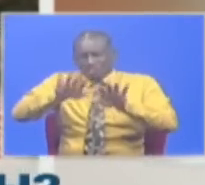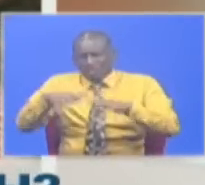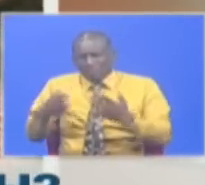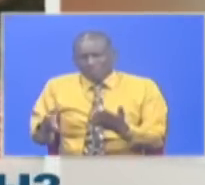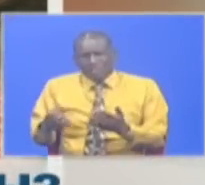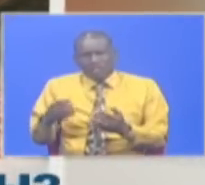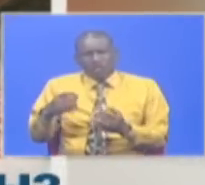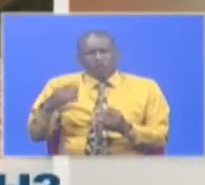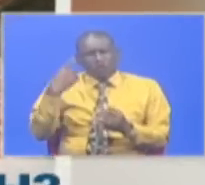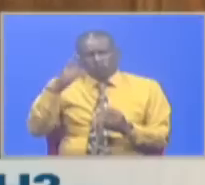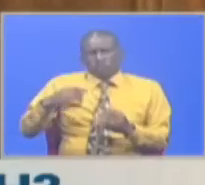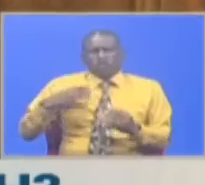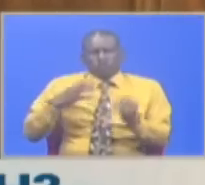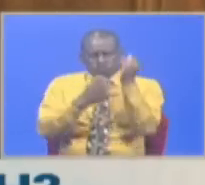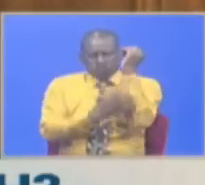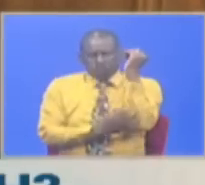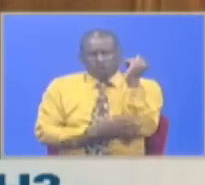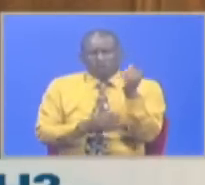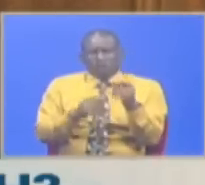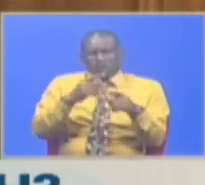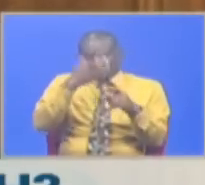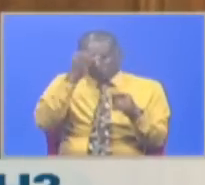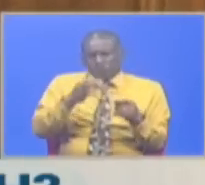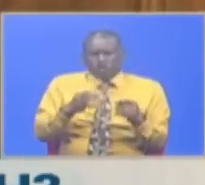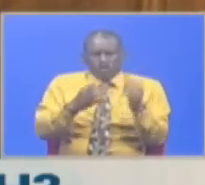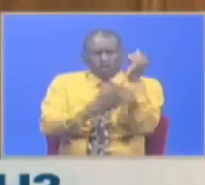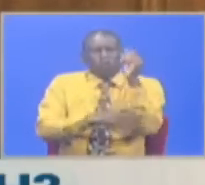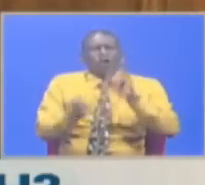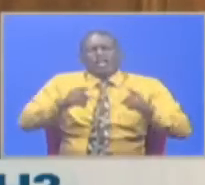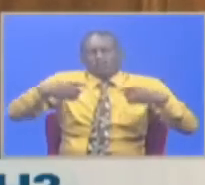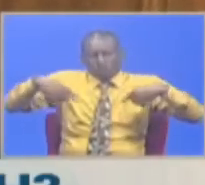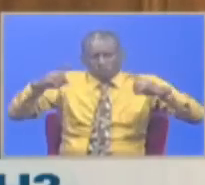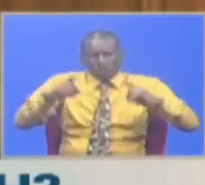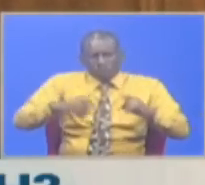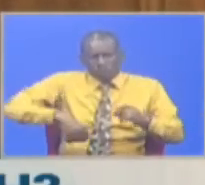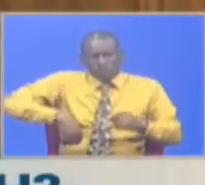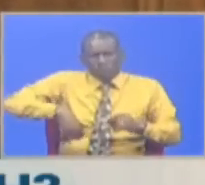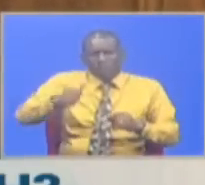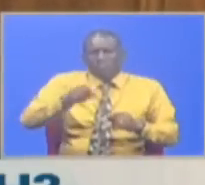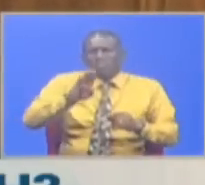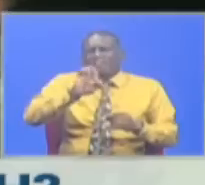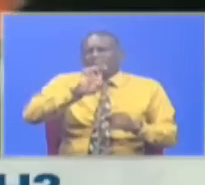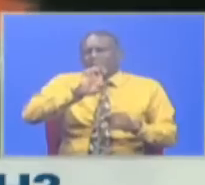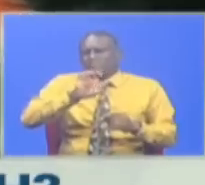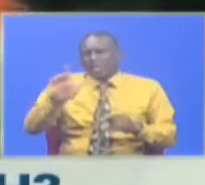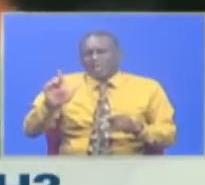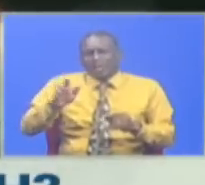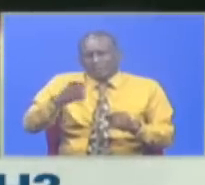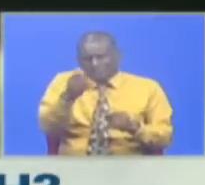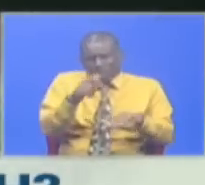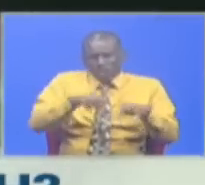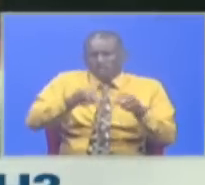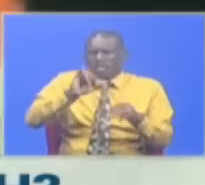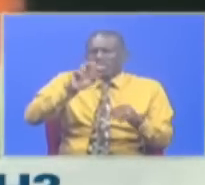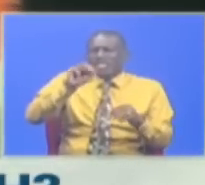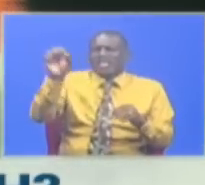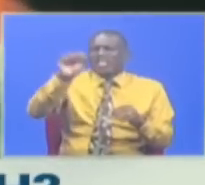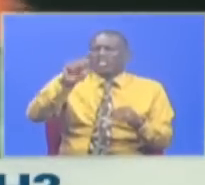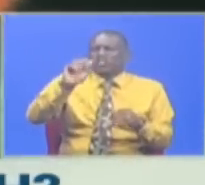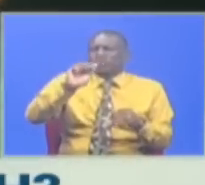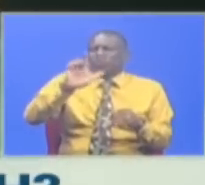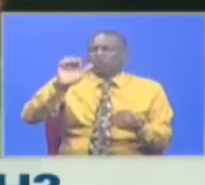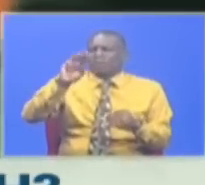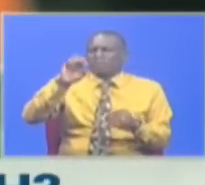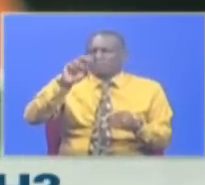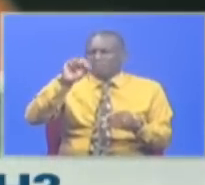poor. Because unlike the rich, the poor don't qualify to pay their bail monies in installments after shooting an unarmed